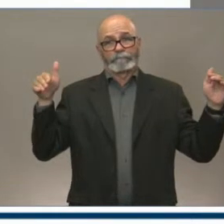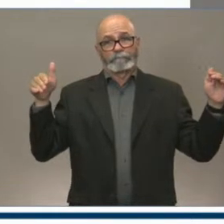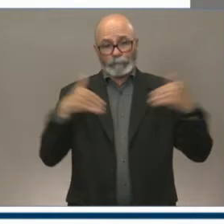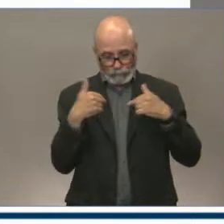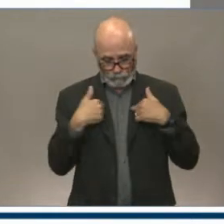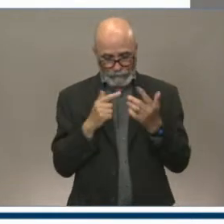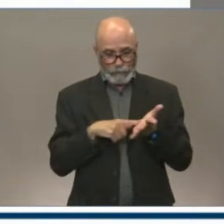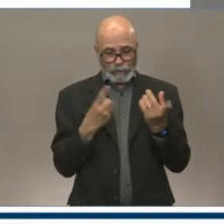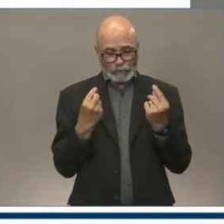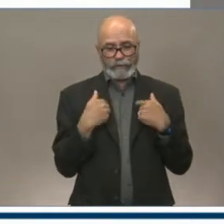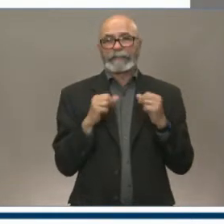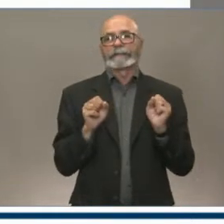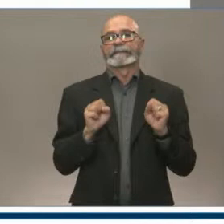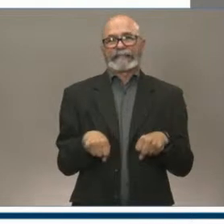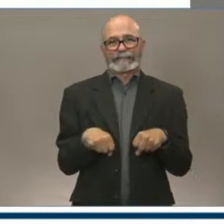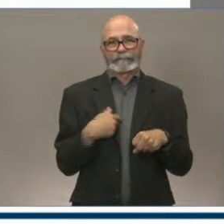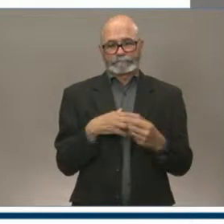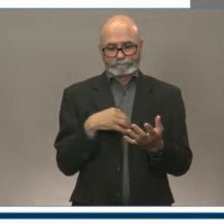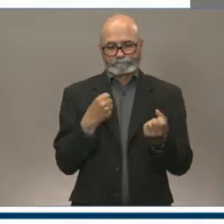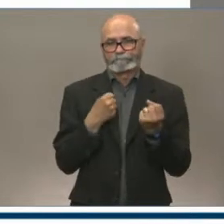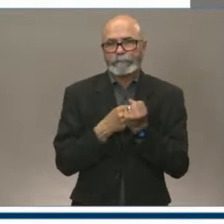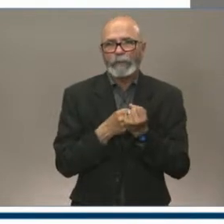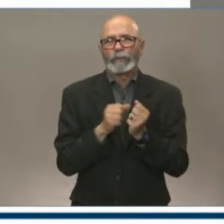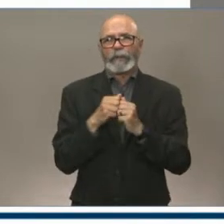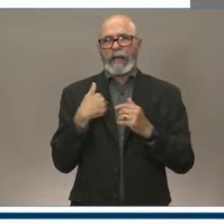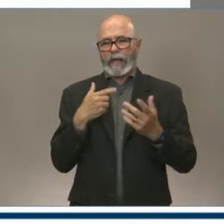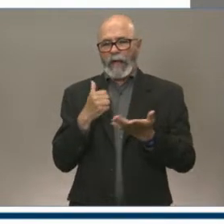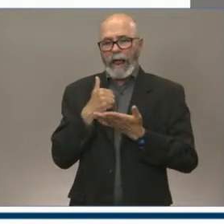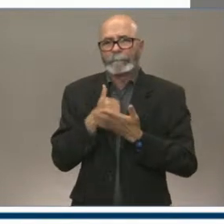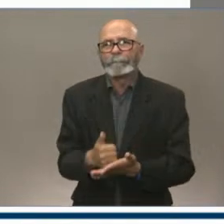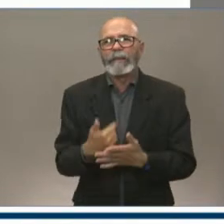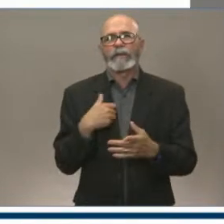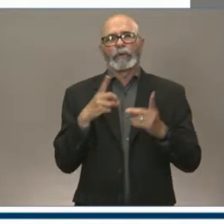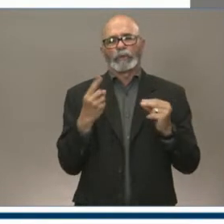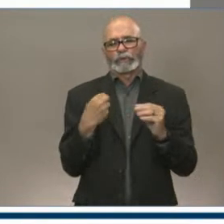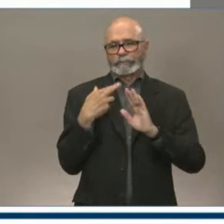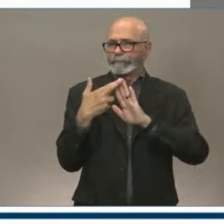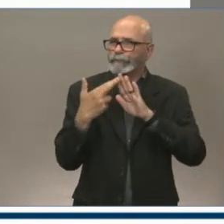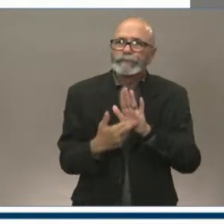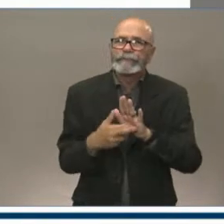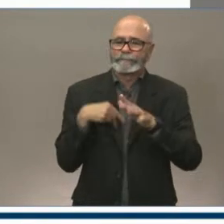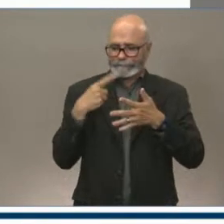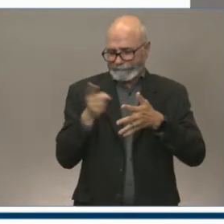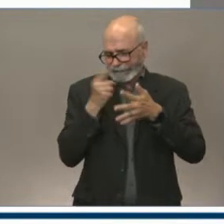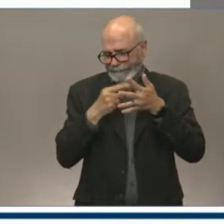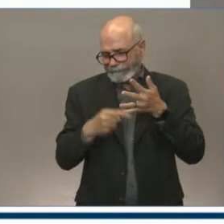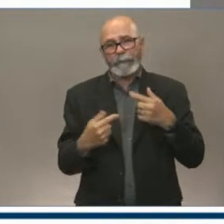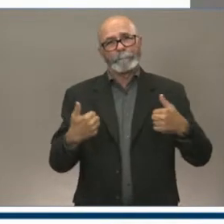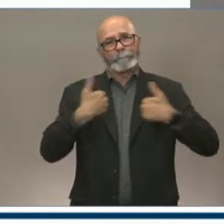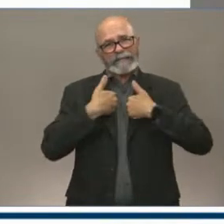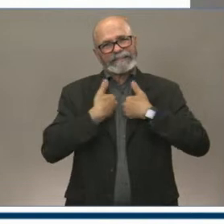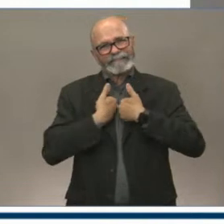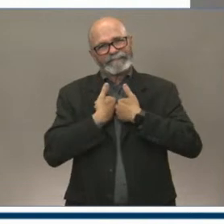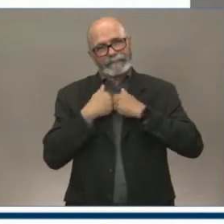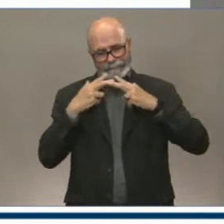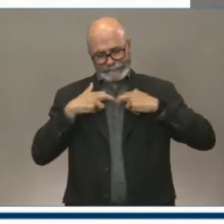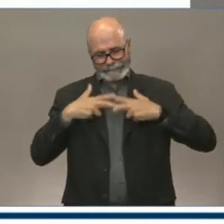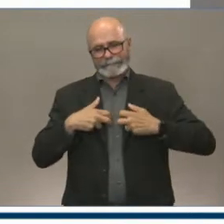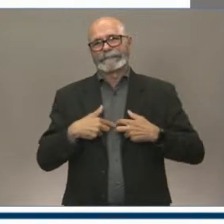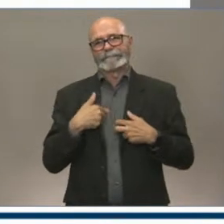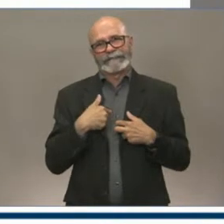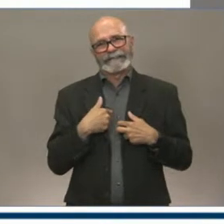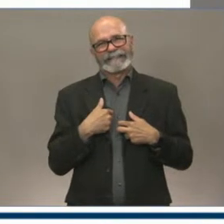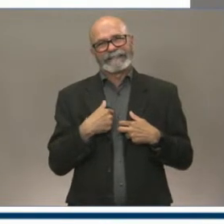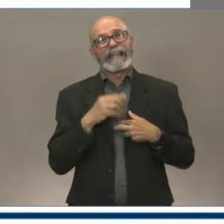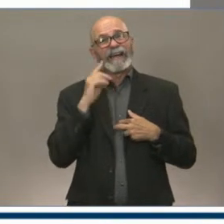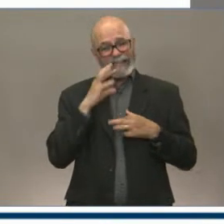do in our own behaviors. And so that focus right now has to be working together to drive the virus back so we can